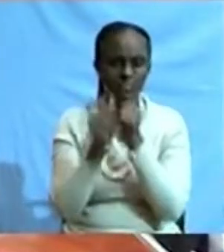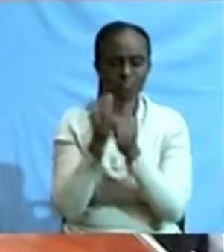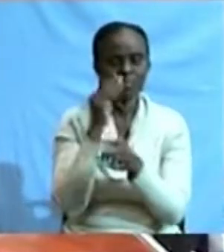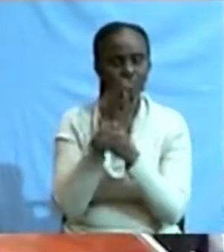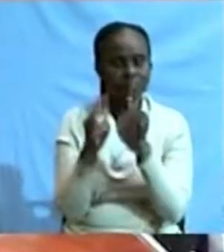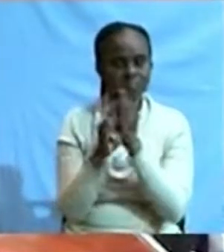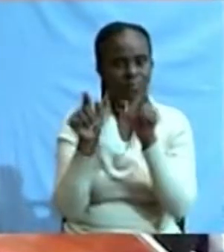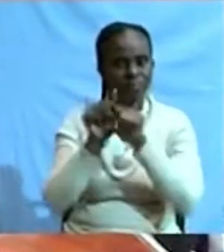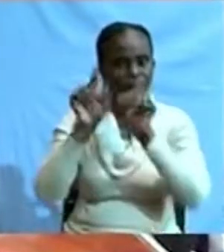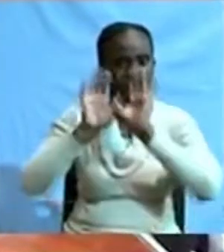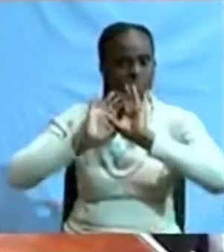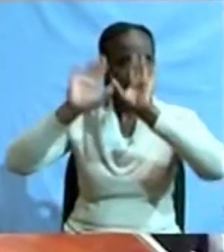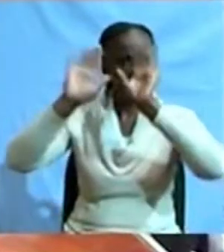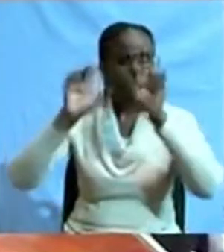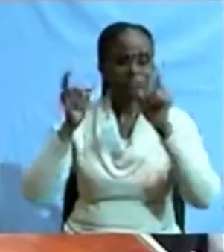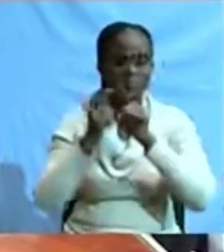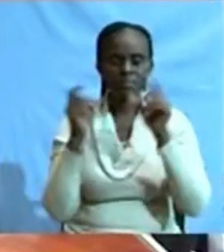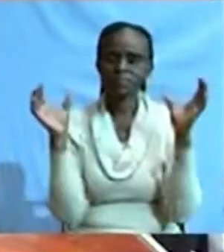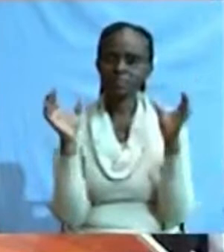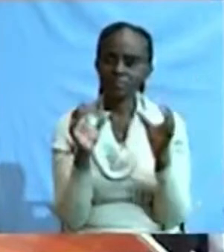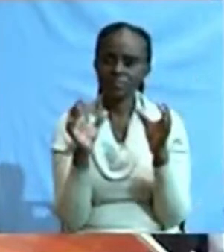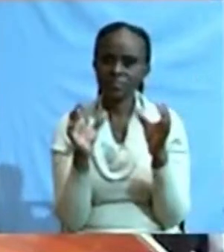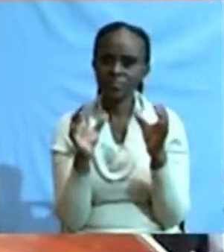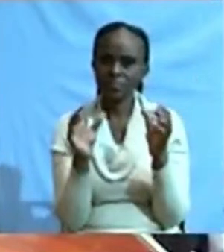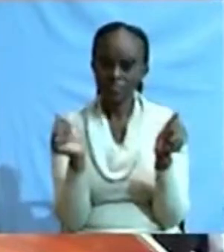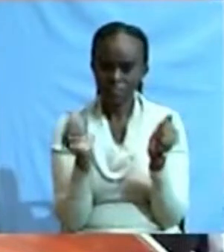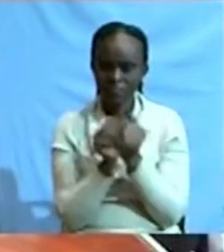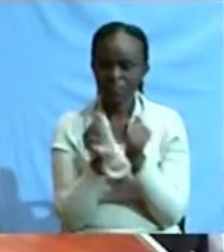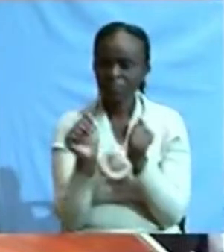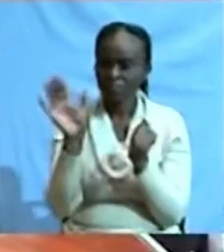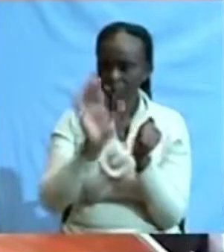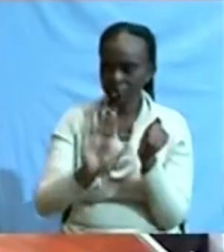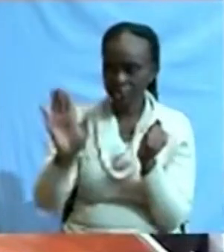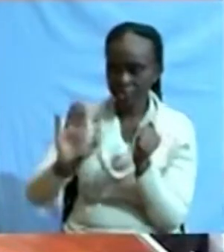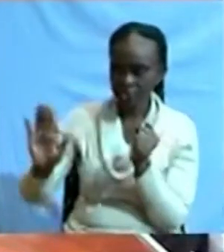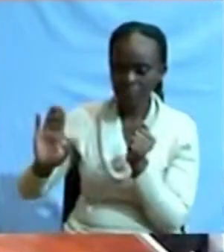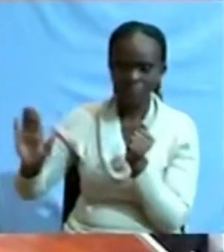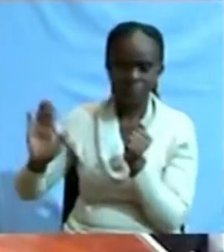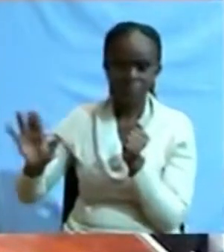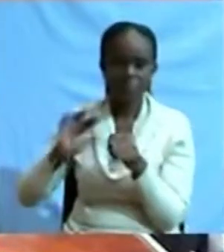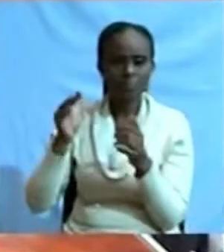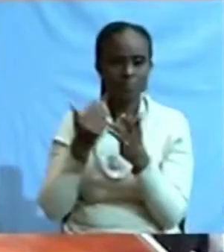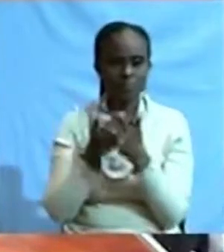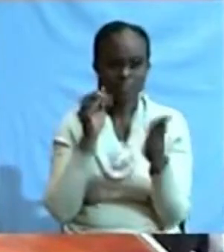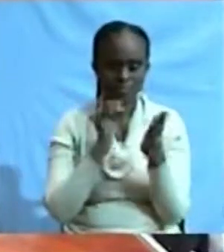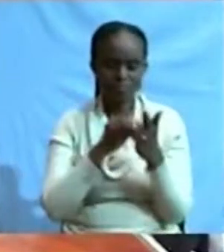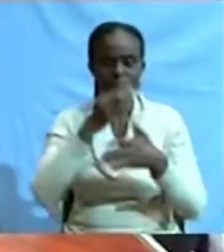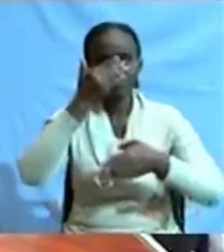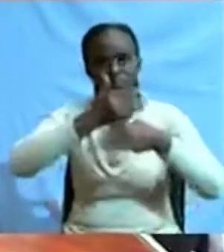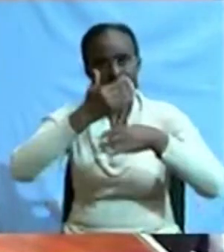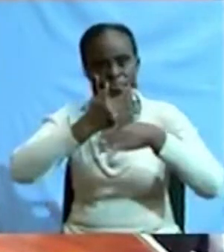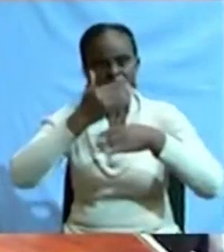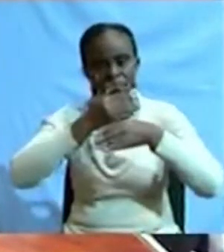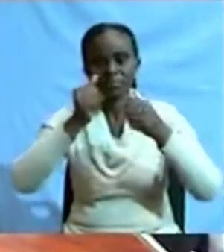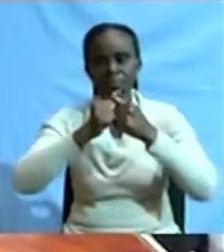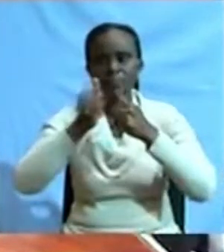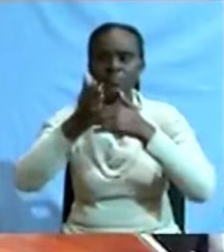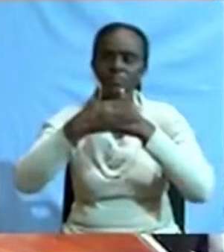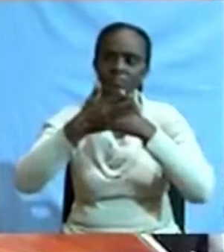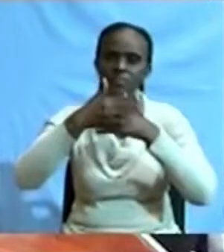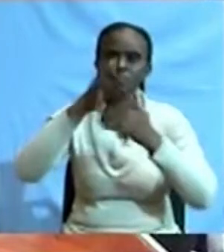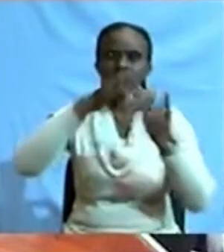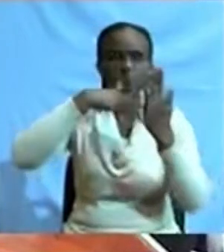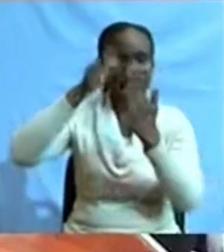and roofed by the community with the plastering and glazing, putting window and door frames,